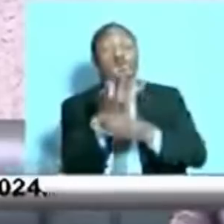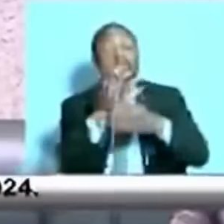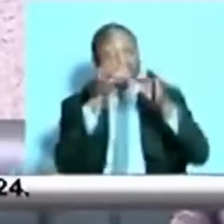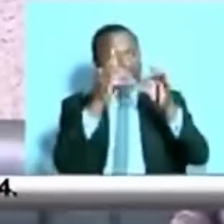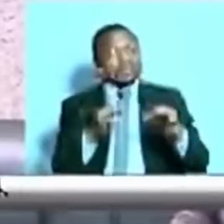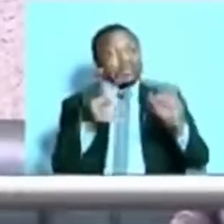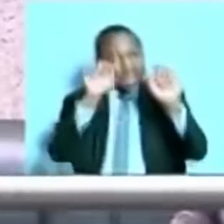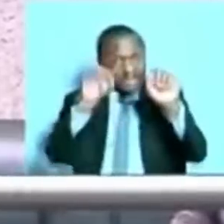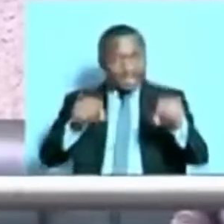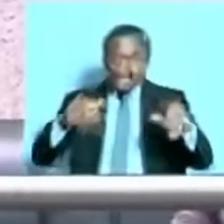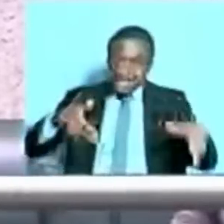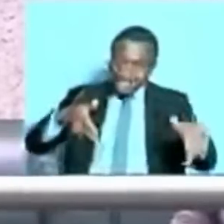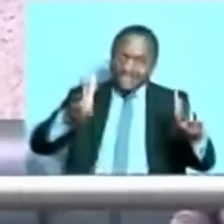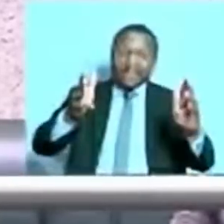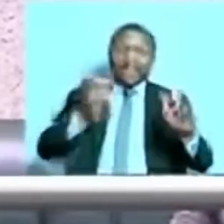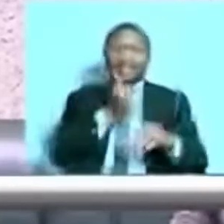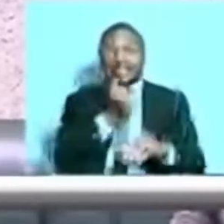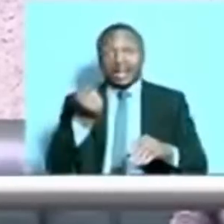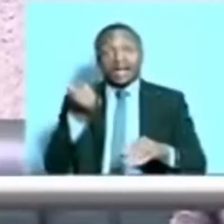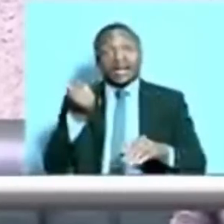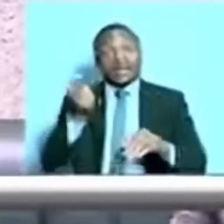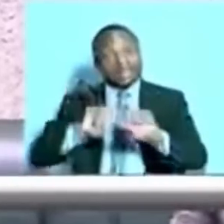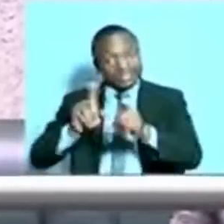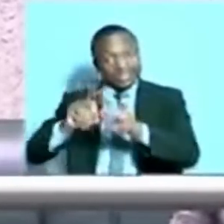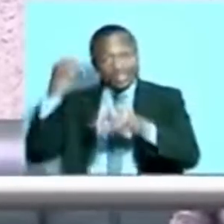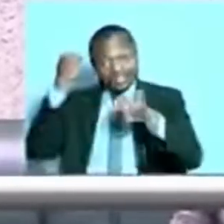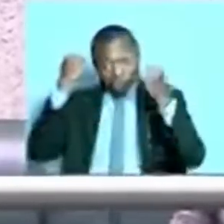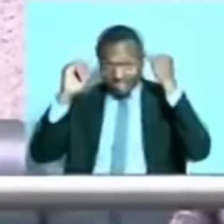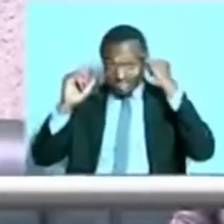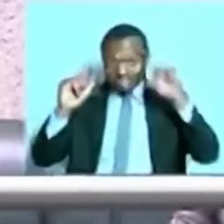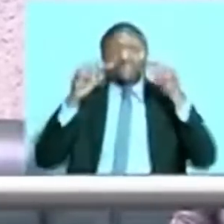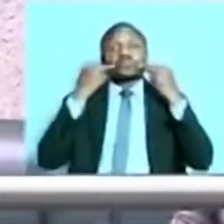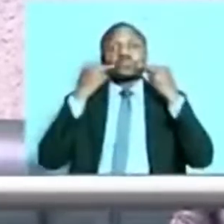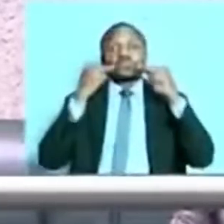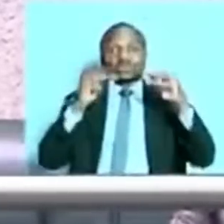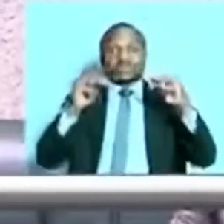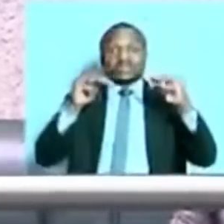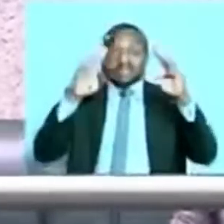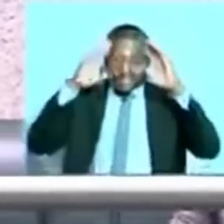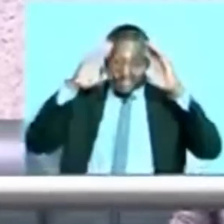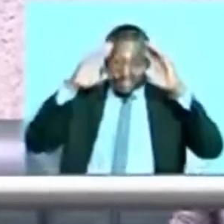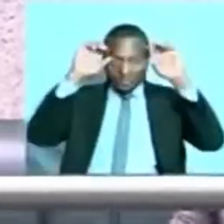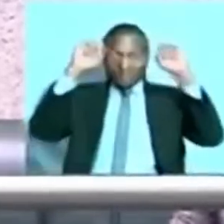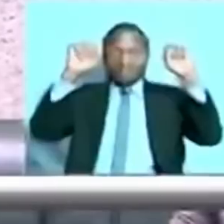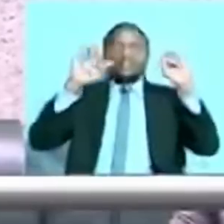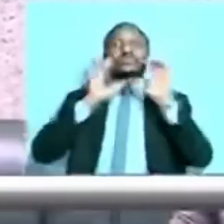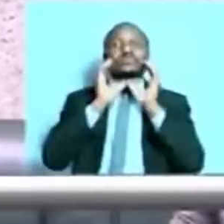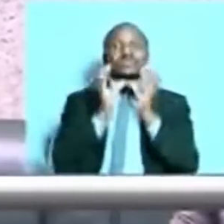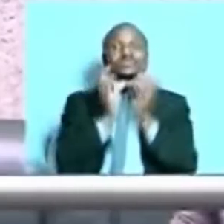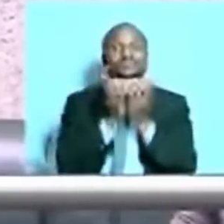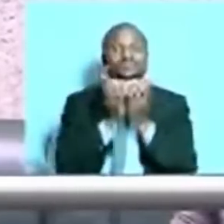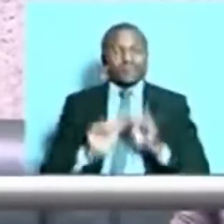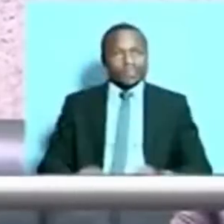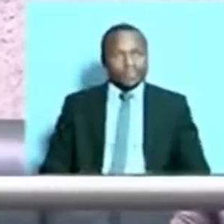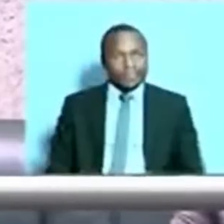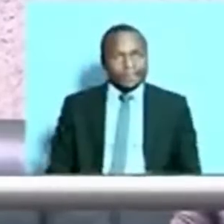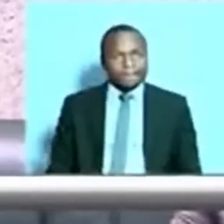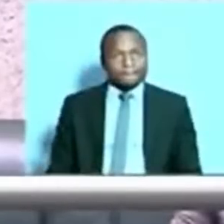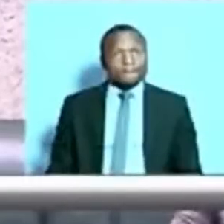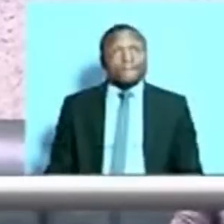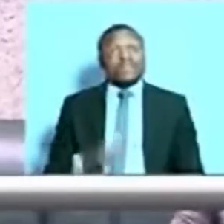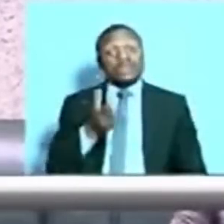are able to tolerate other divergent views. And that was the message by the Mozambican president. And that is